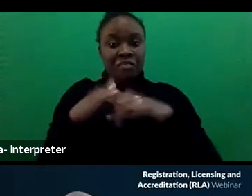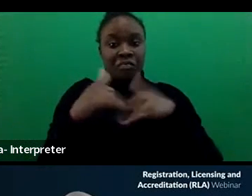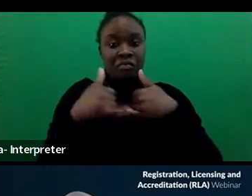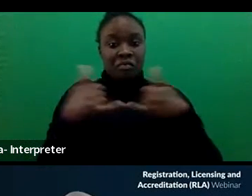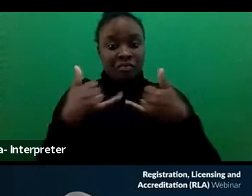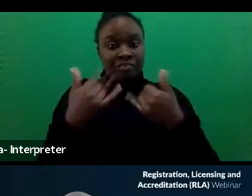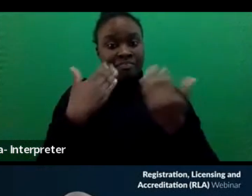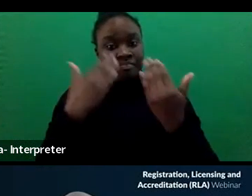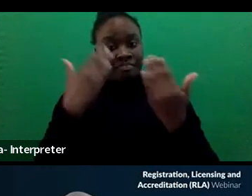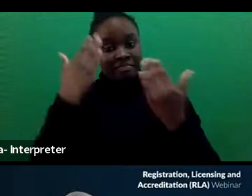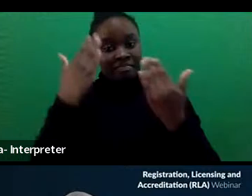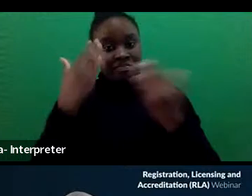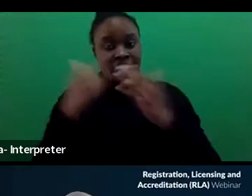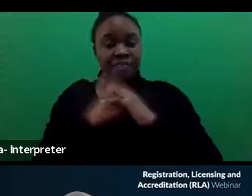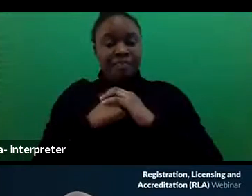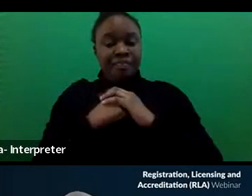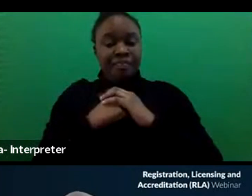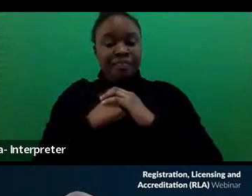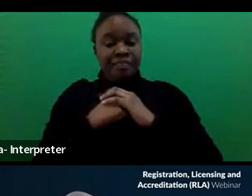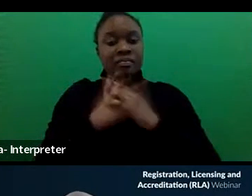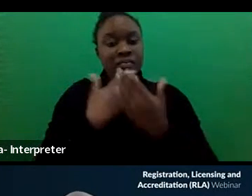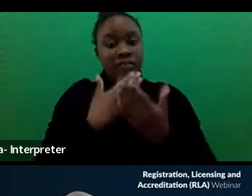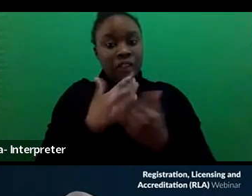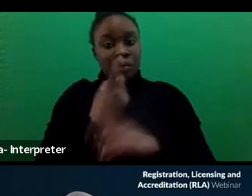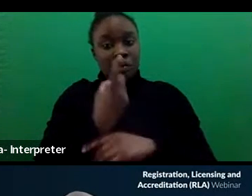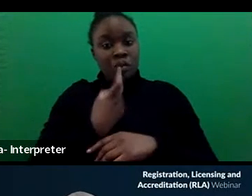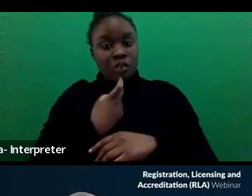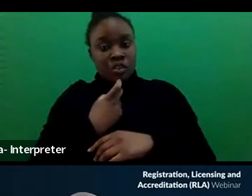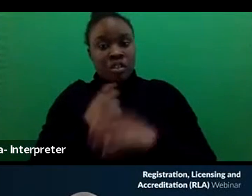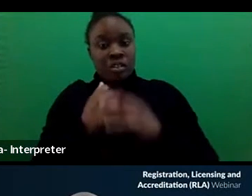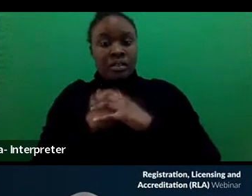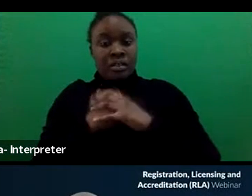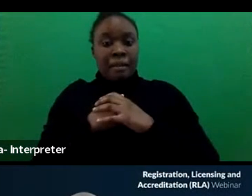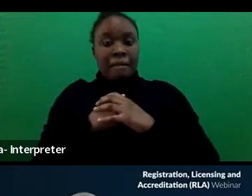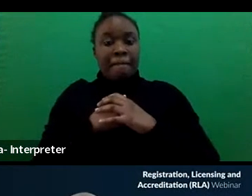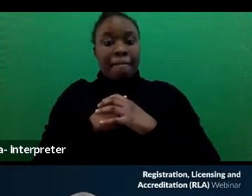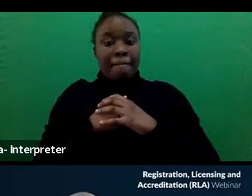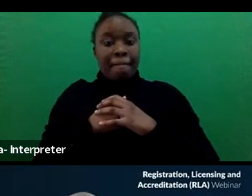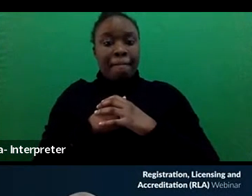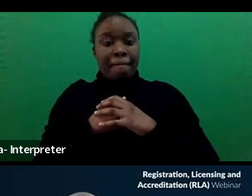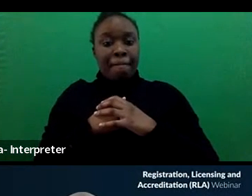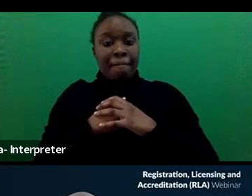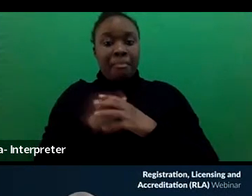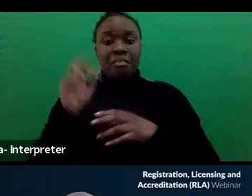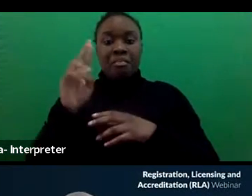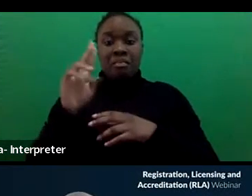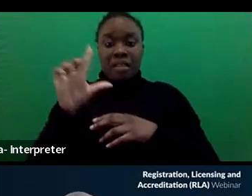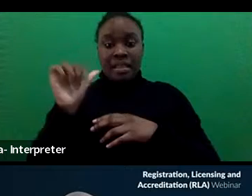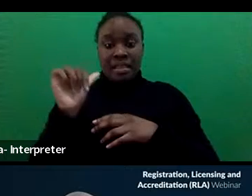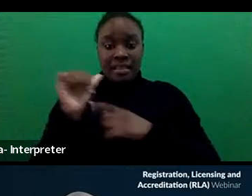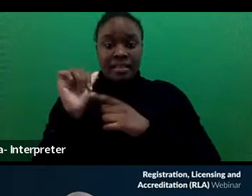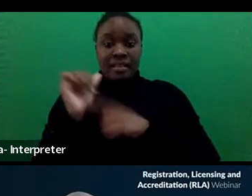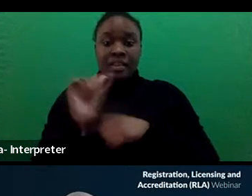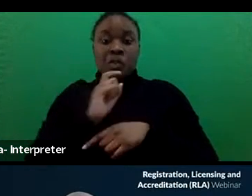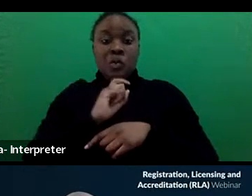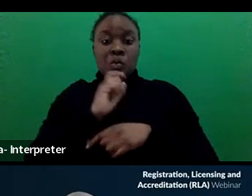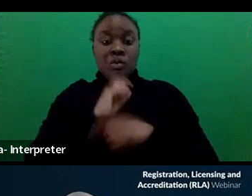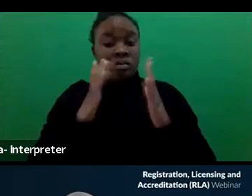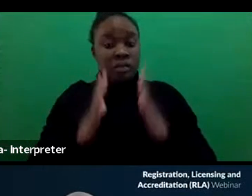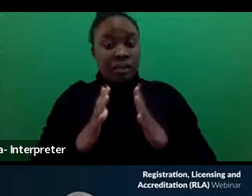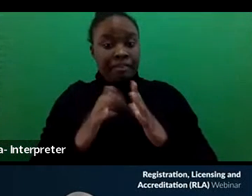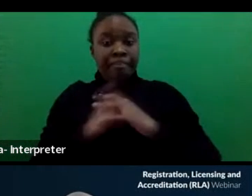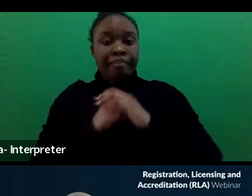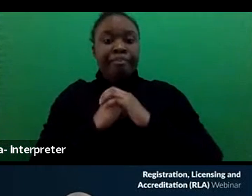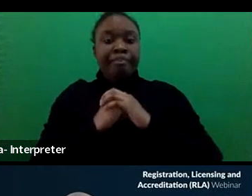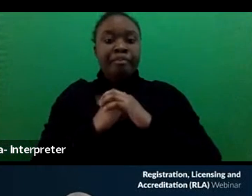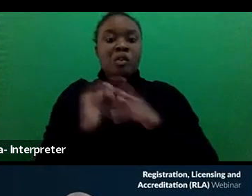evening. Thank you for that question. On RLA, the user or